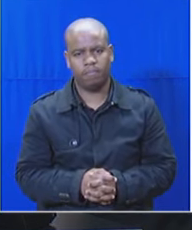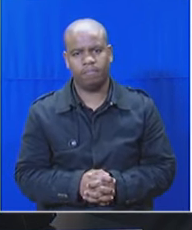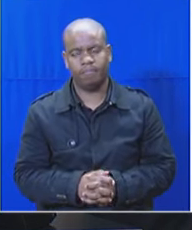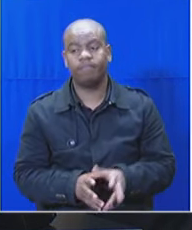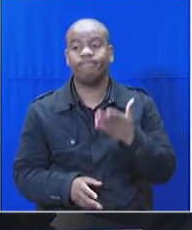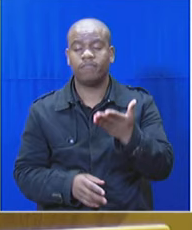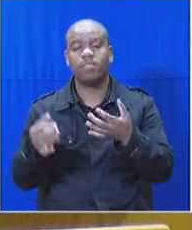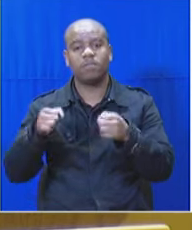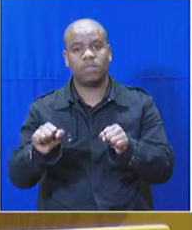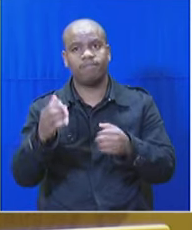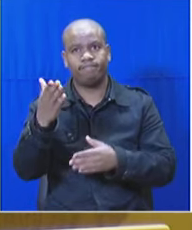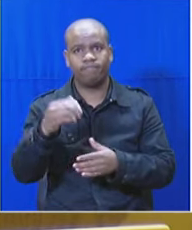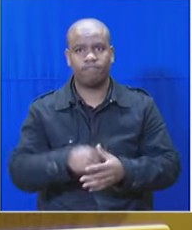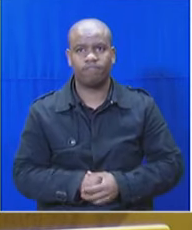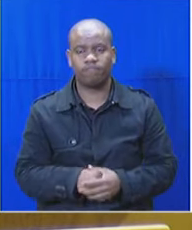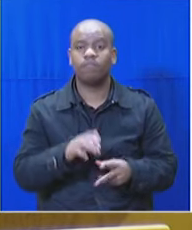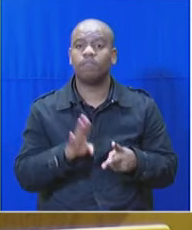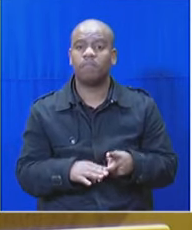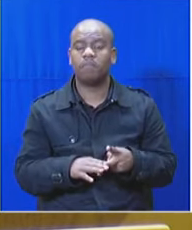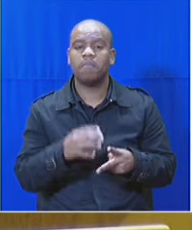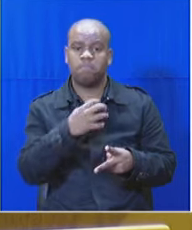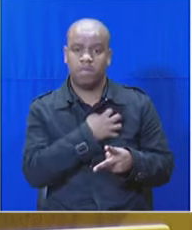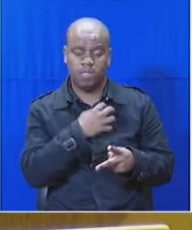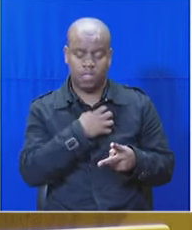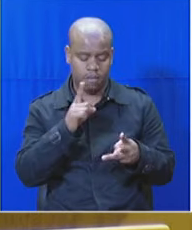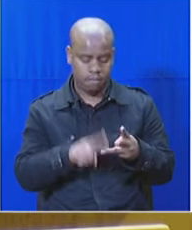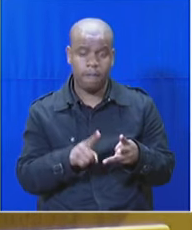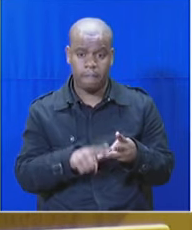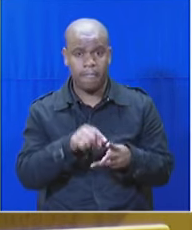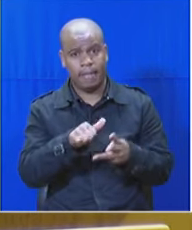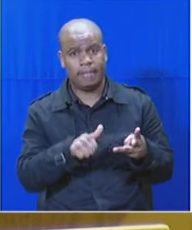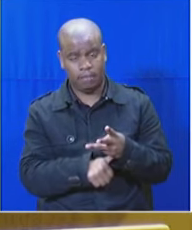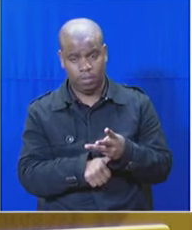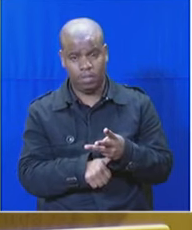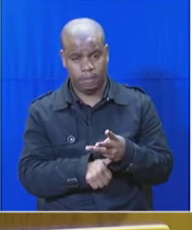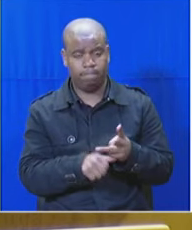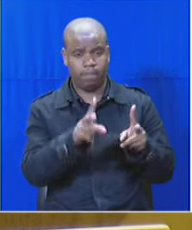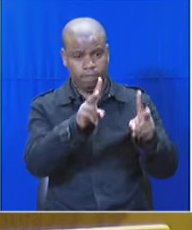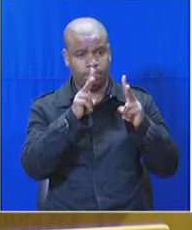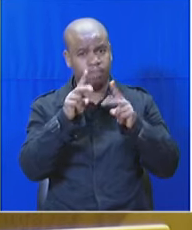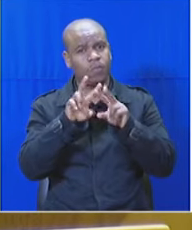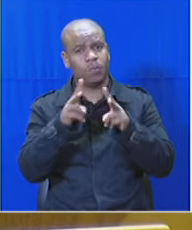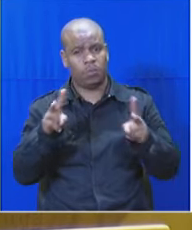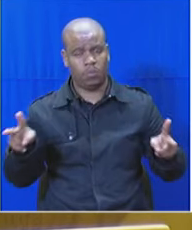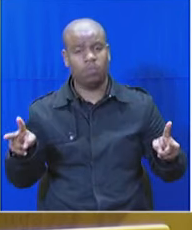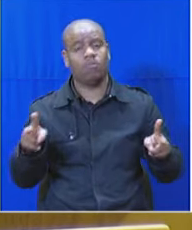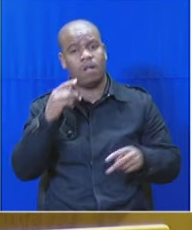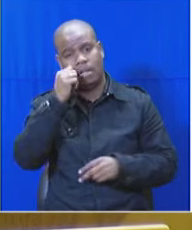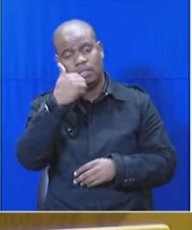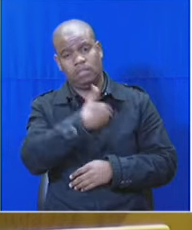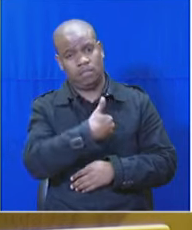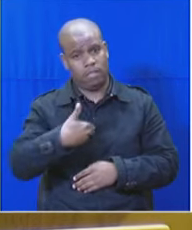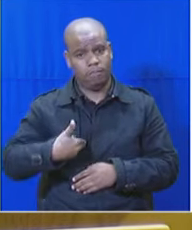Honorable Chairperson, honorable ministers and deputies, distinguished guests, ladies and